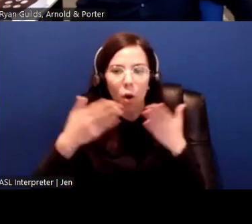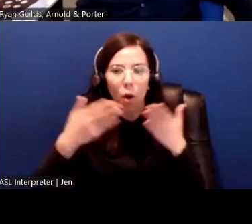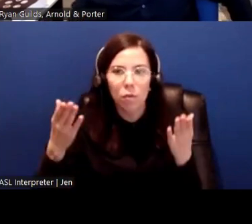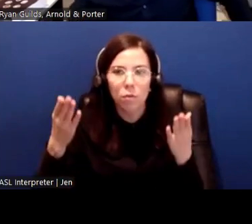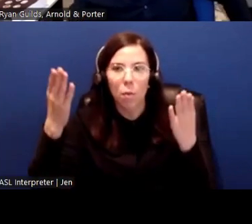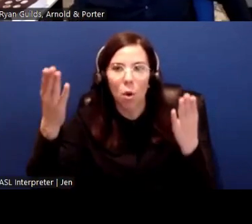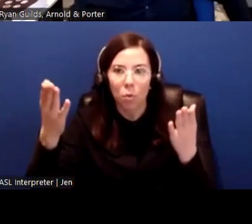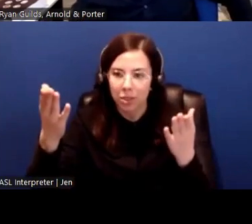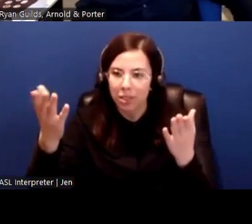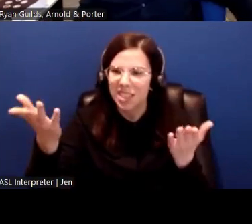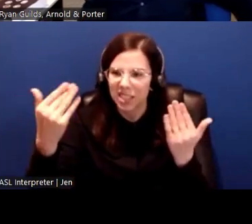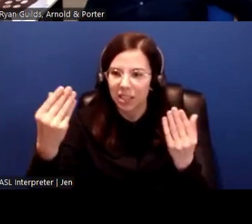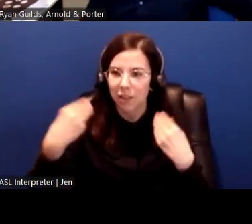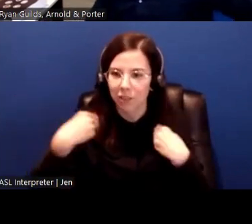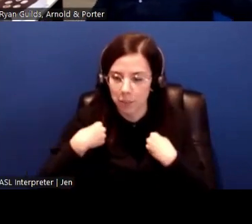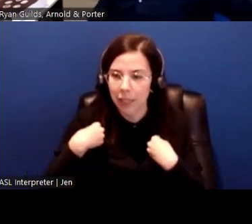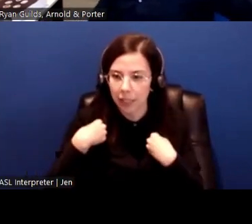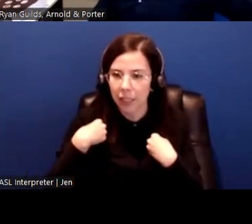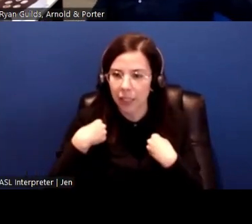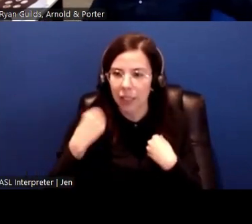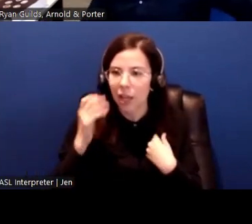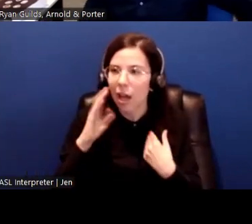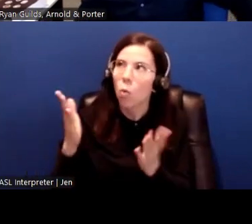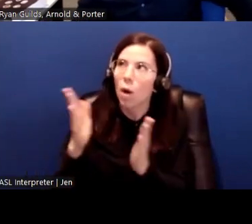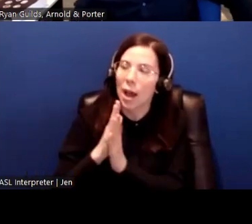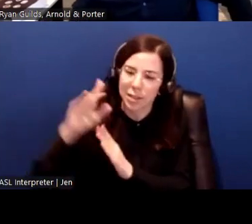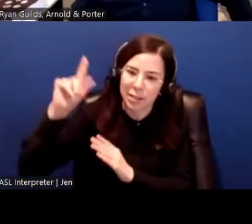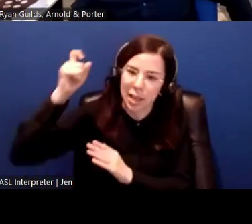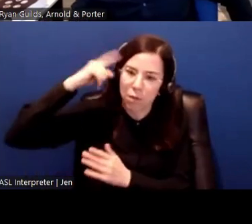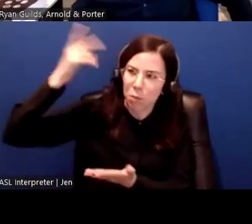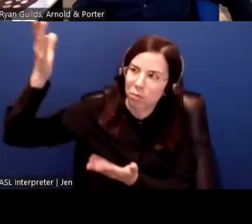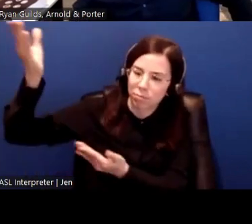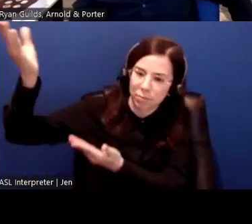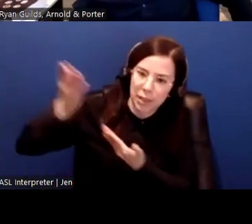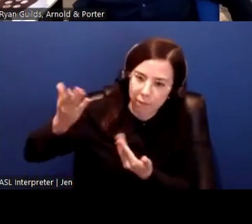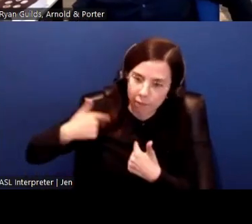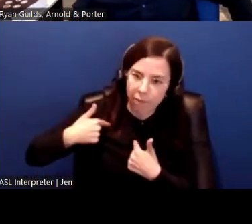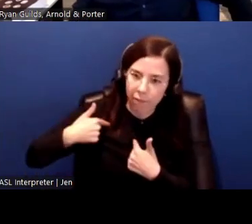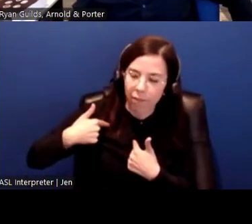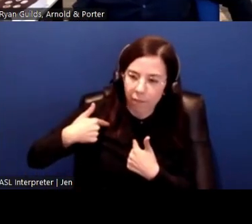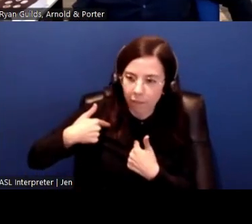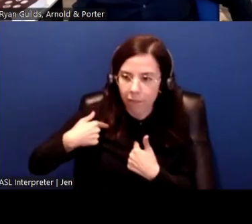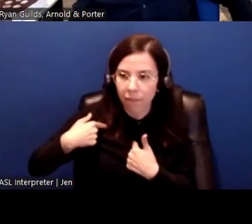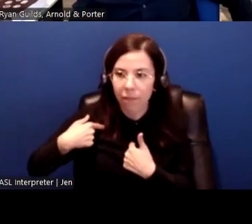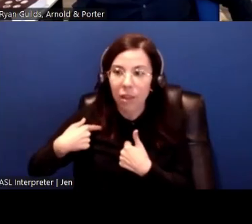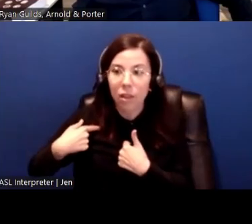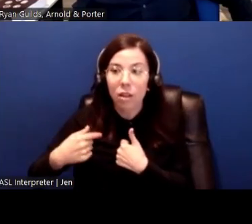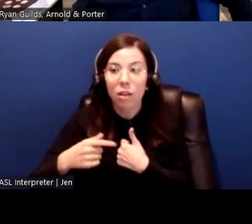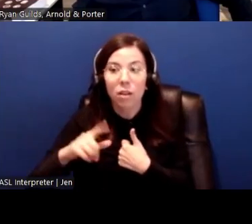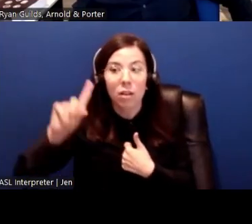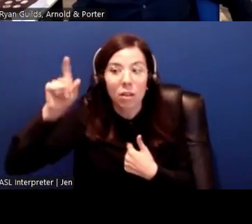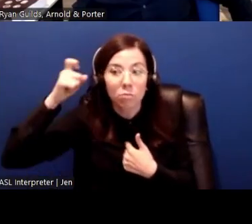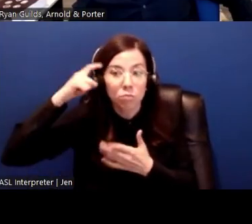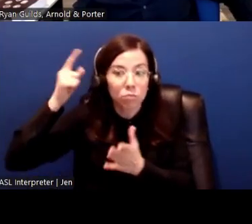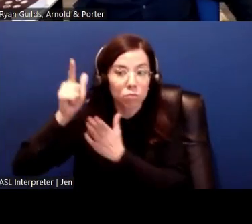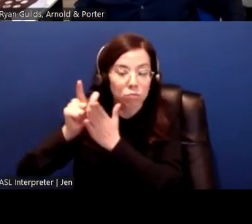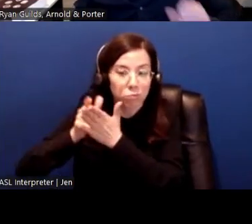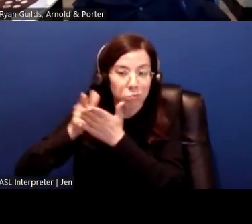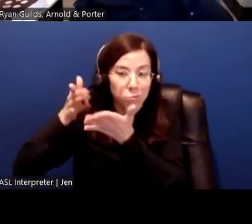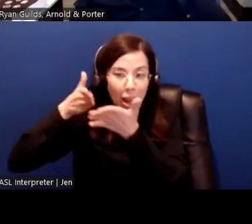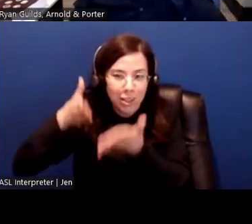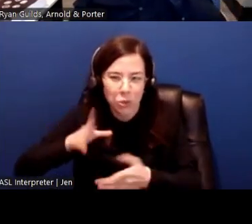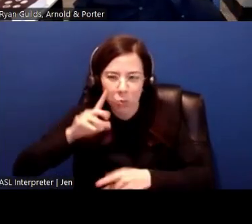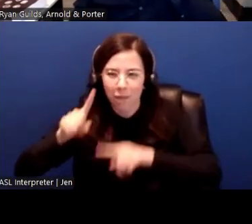served on me. I will ask the government to do that. Prosecutors vary in whether or not they are willing to do so.